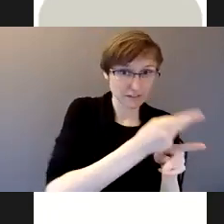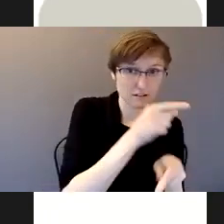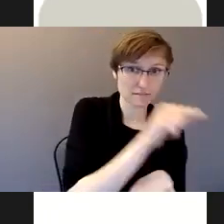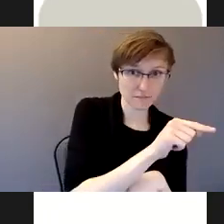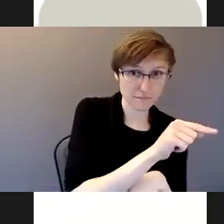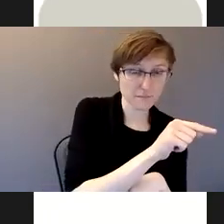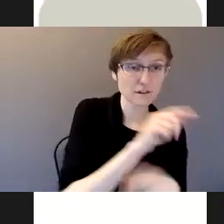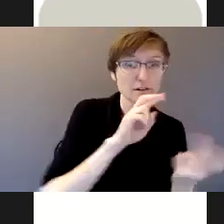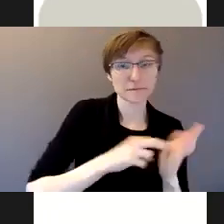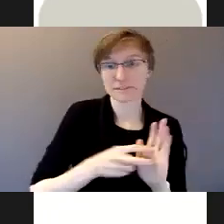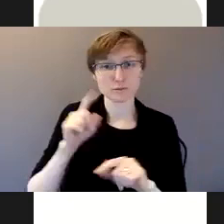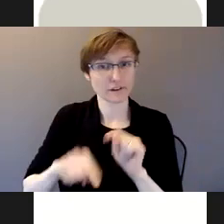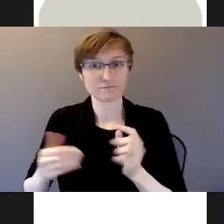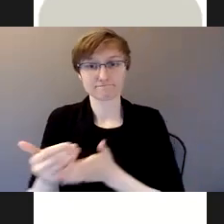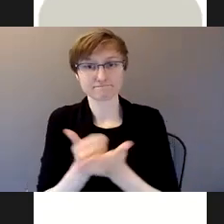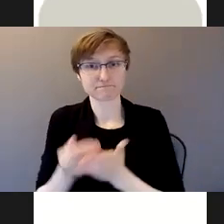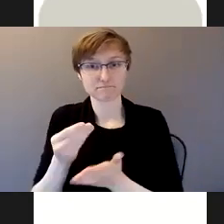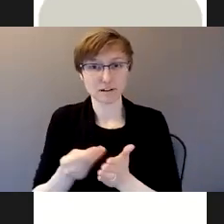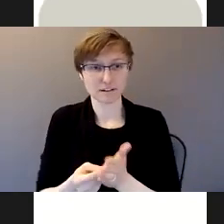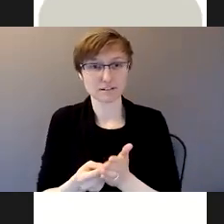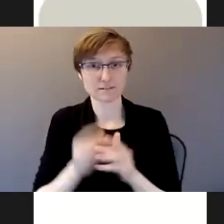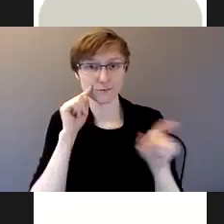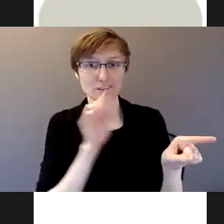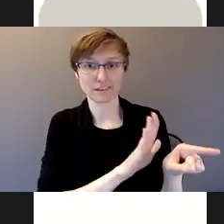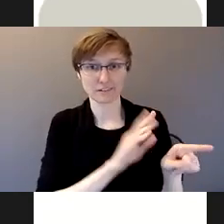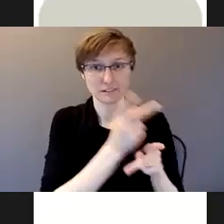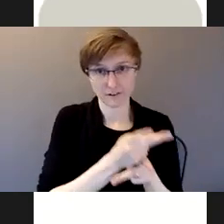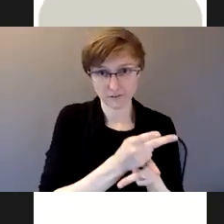the brochures on our website as well.